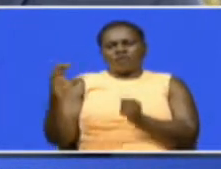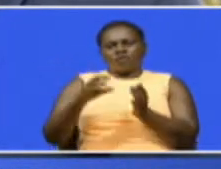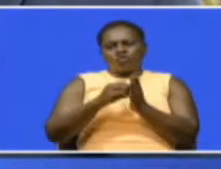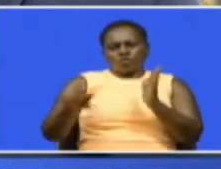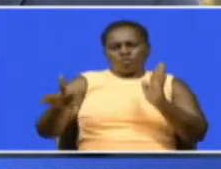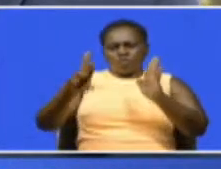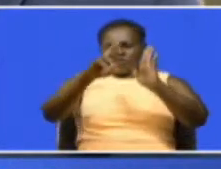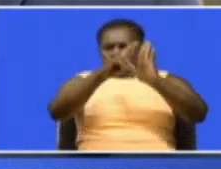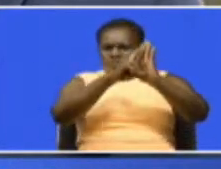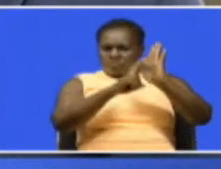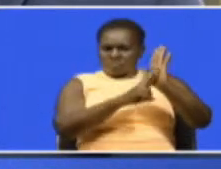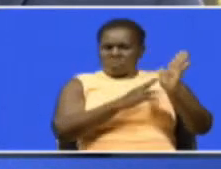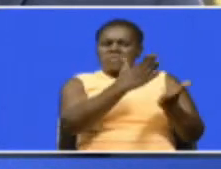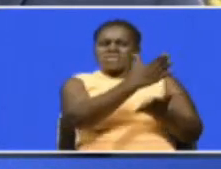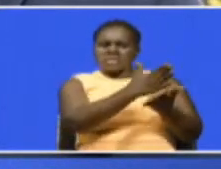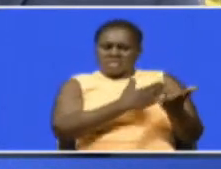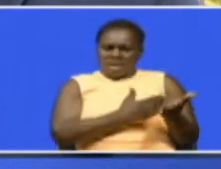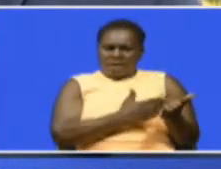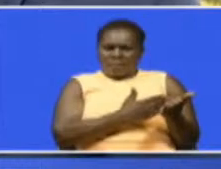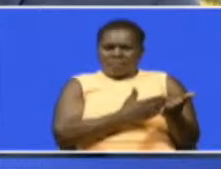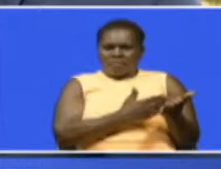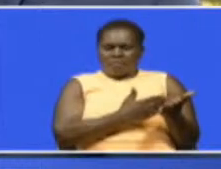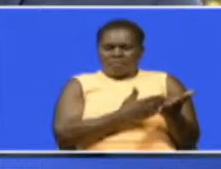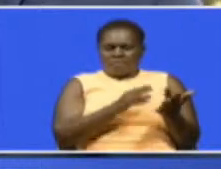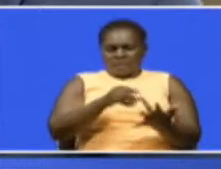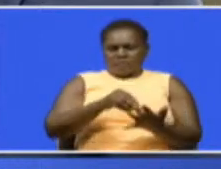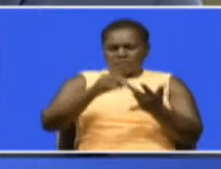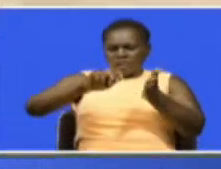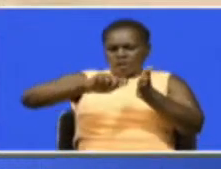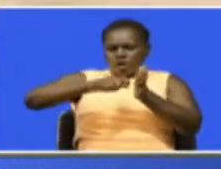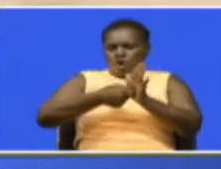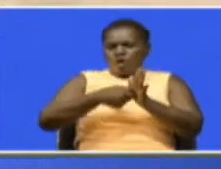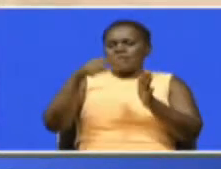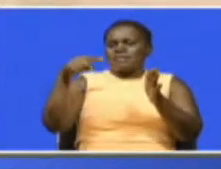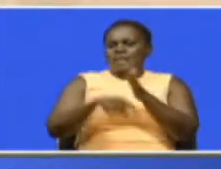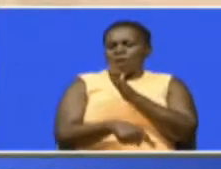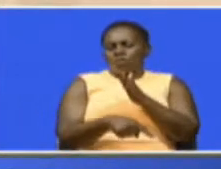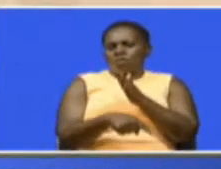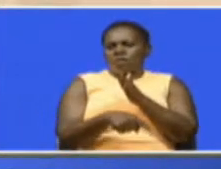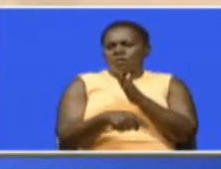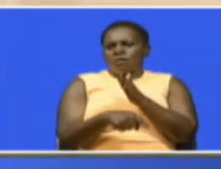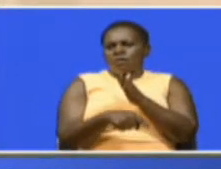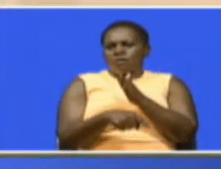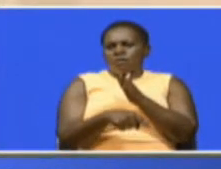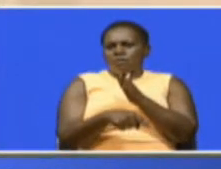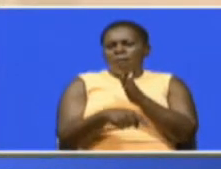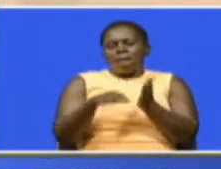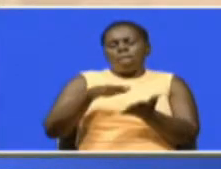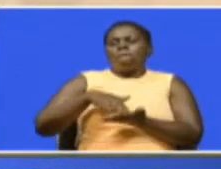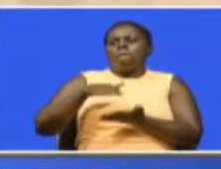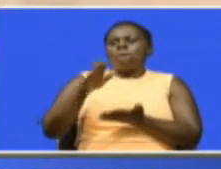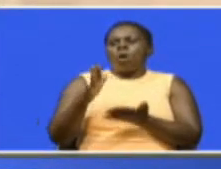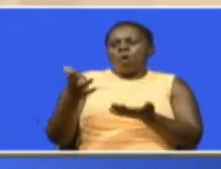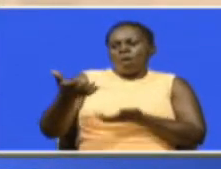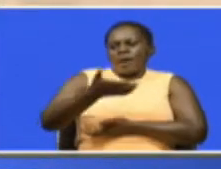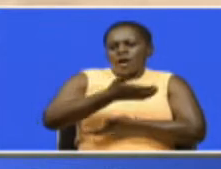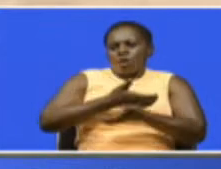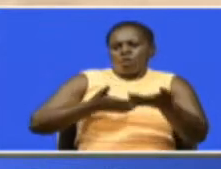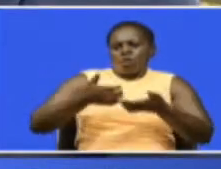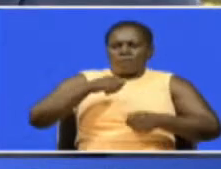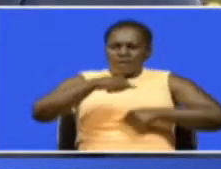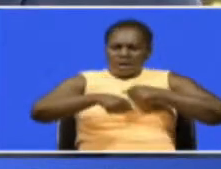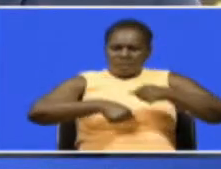of the restrictions, particularly the lockdown, so that more economic